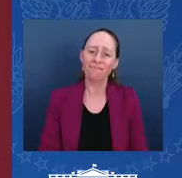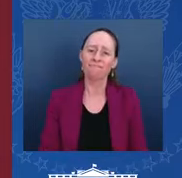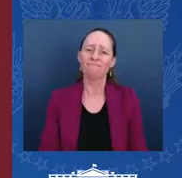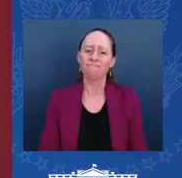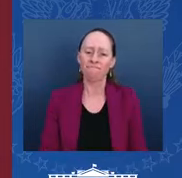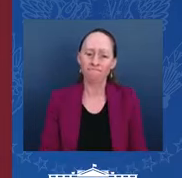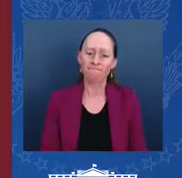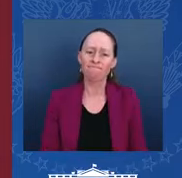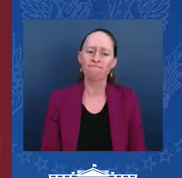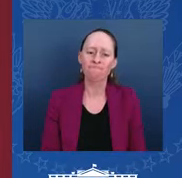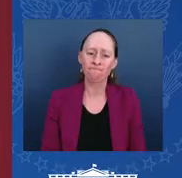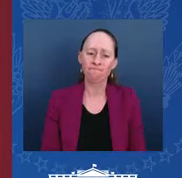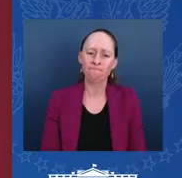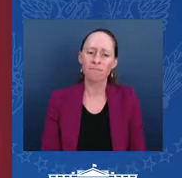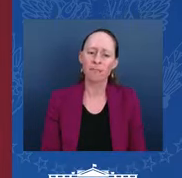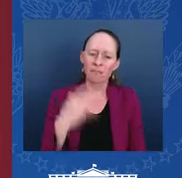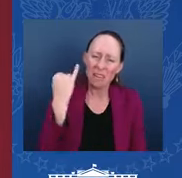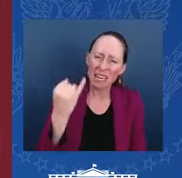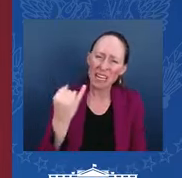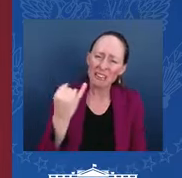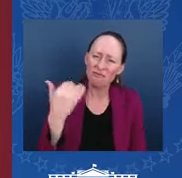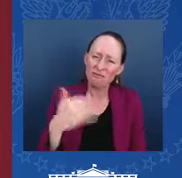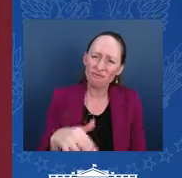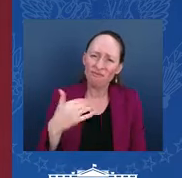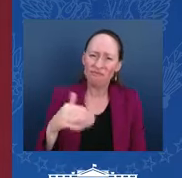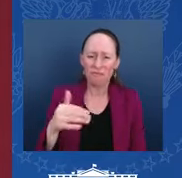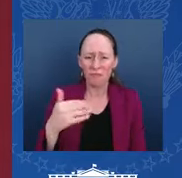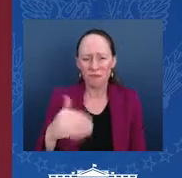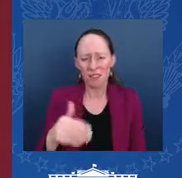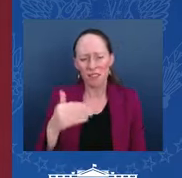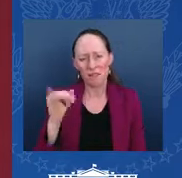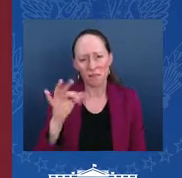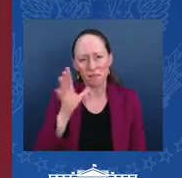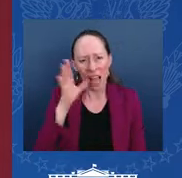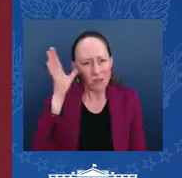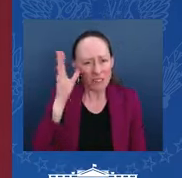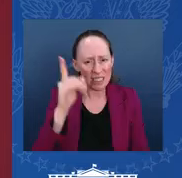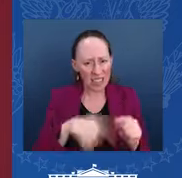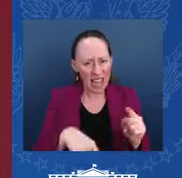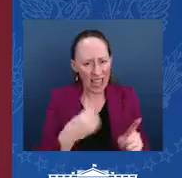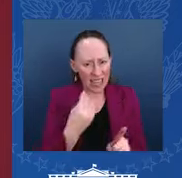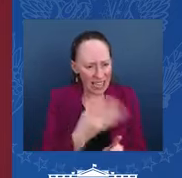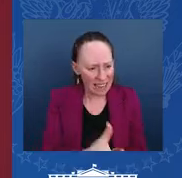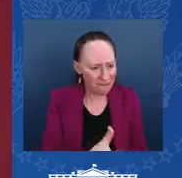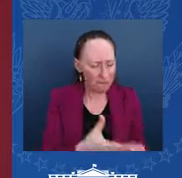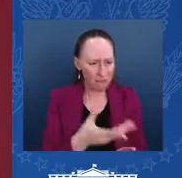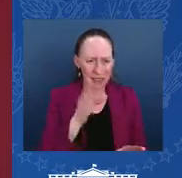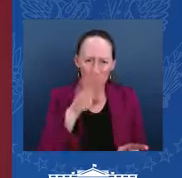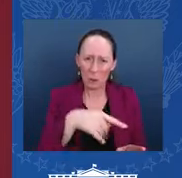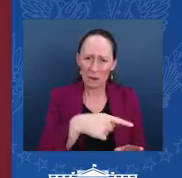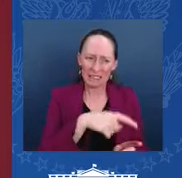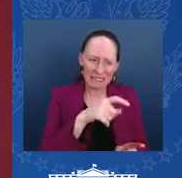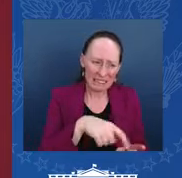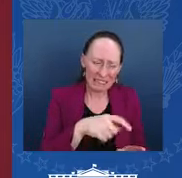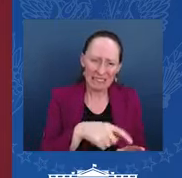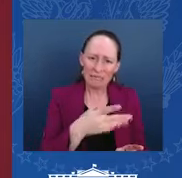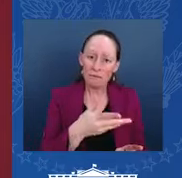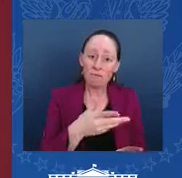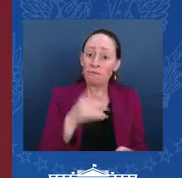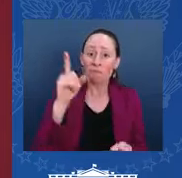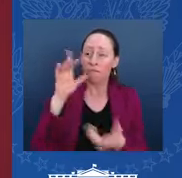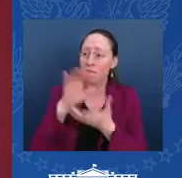when you can't provide something you know your child or your spouse badly needs and there's no way you can pay for it?